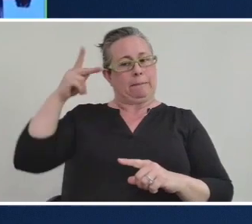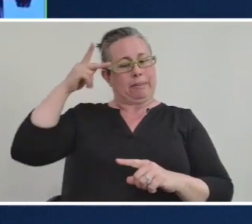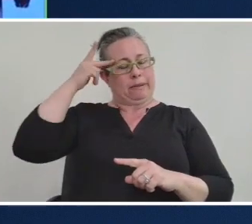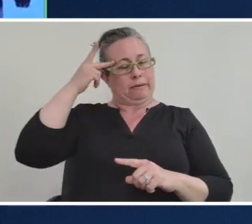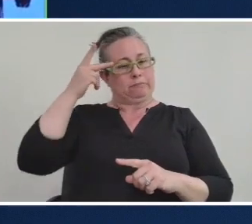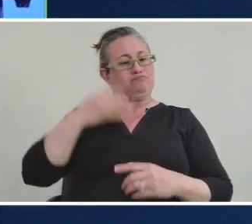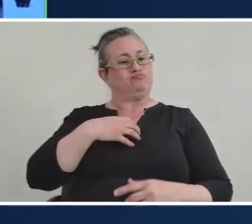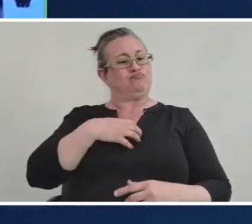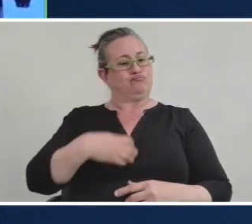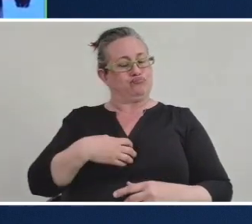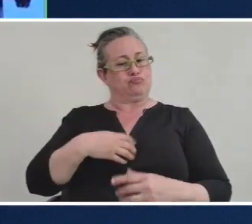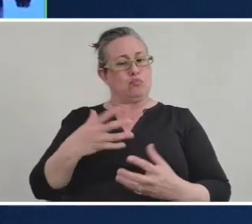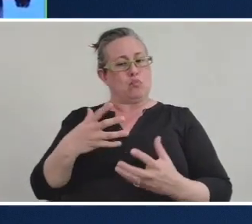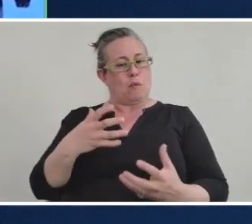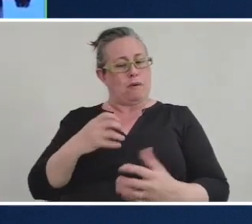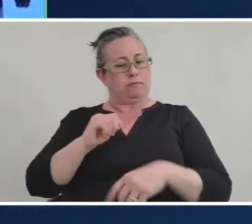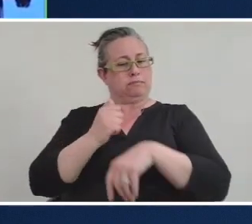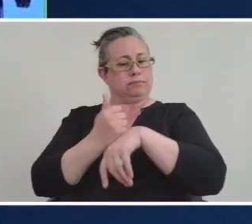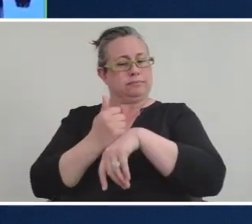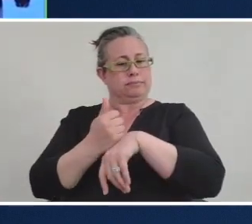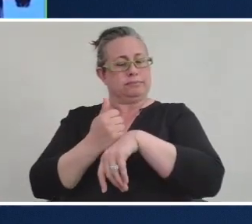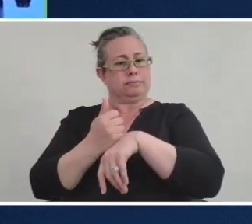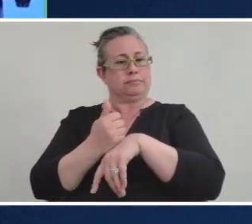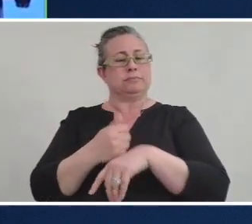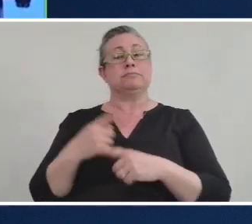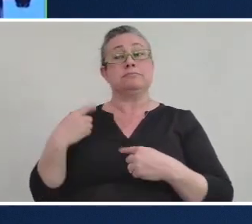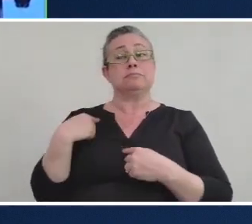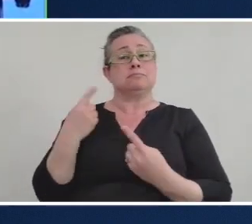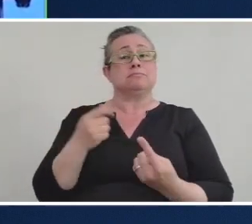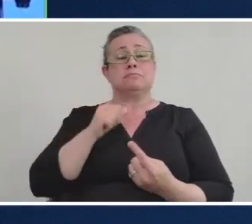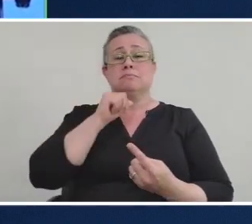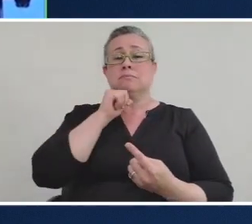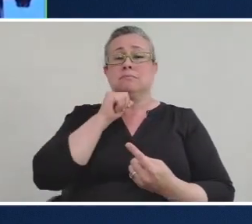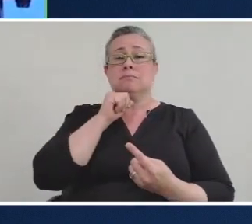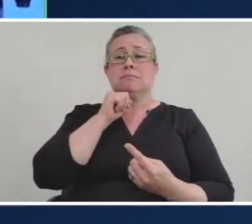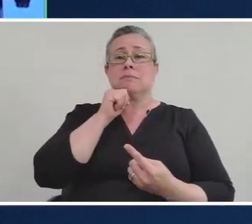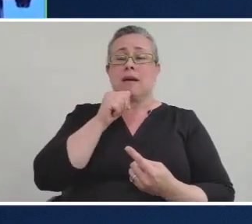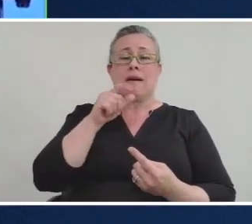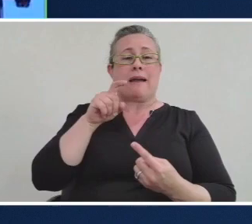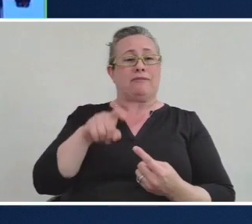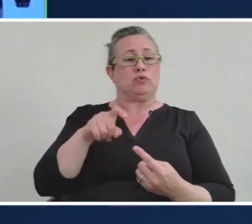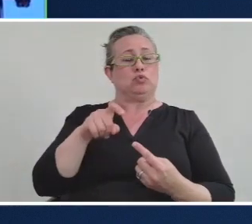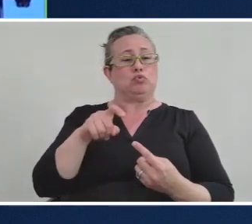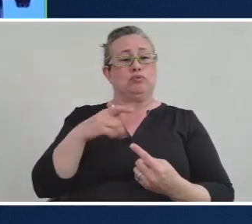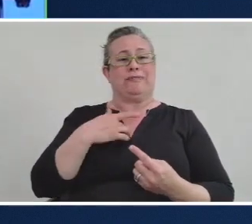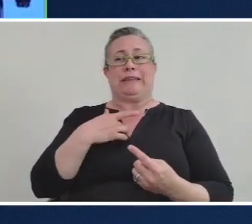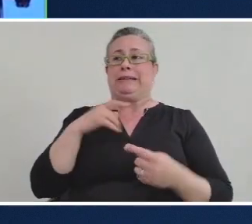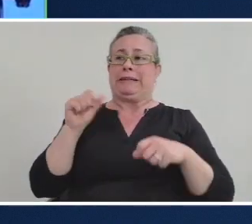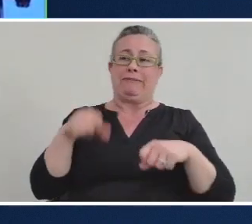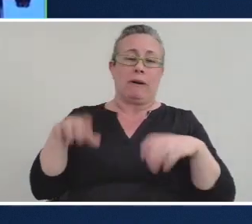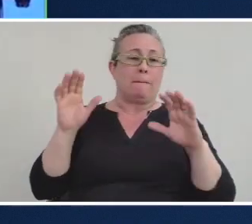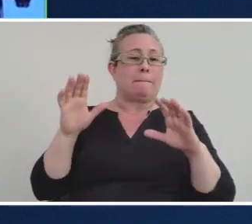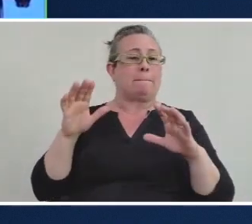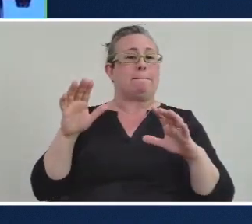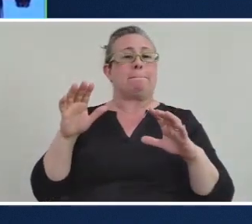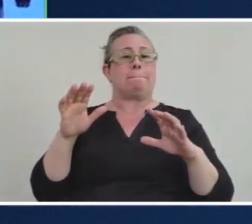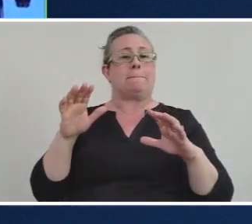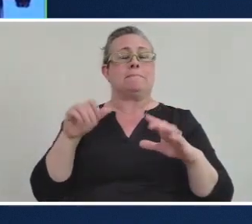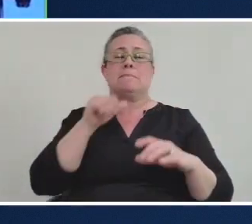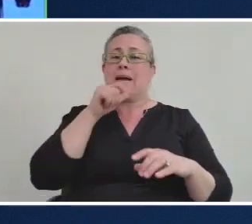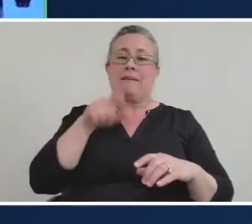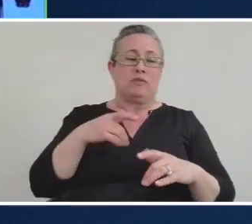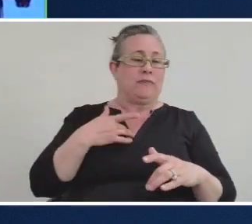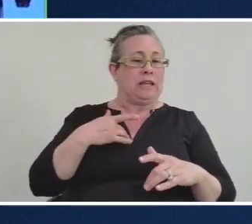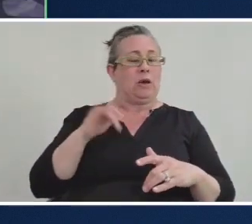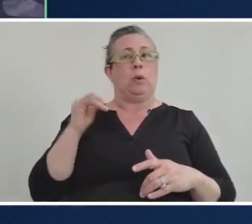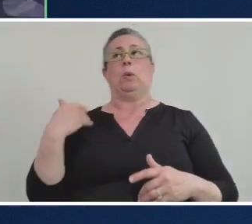global world, but also we don't have to give up, even if it's a kind of heavy burden.